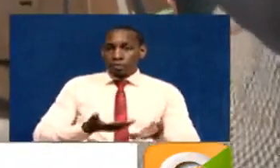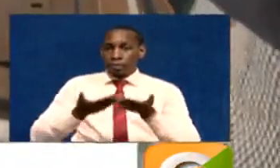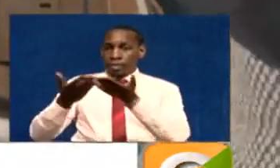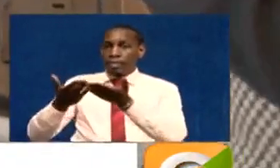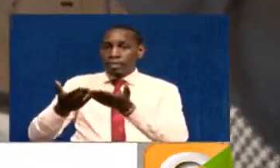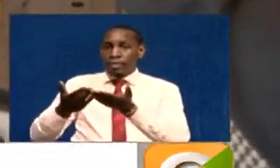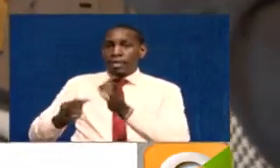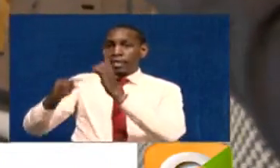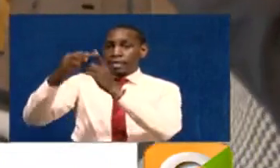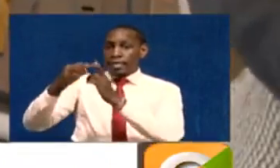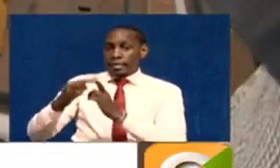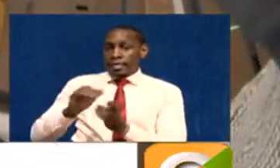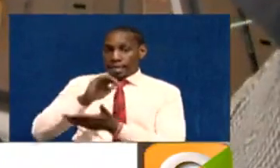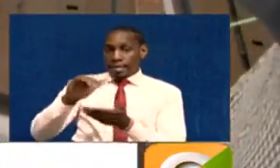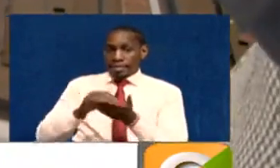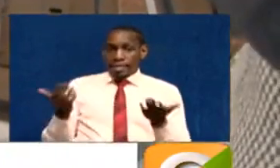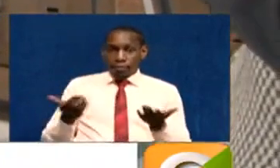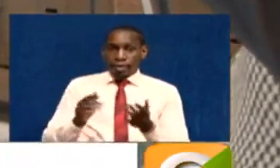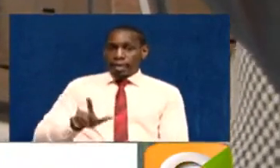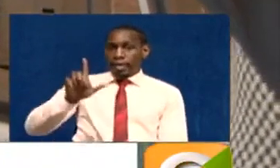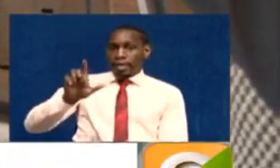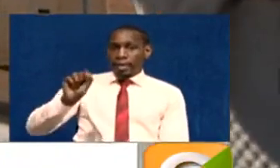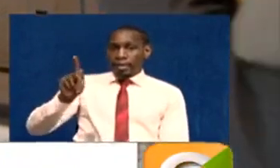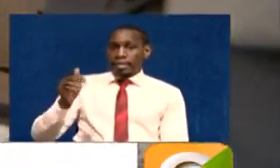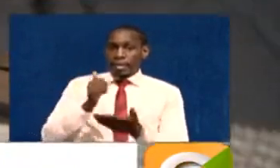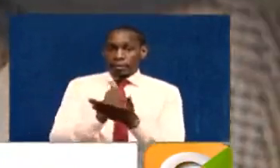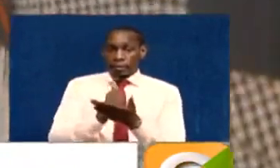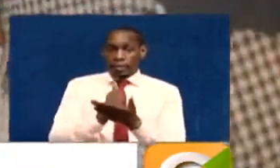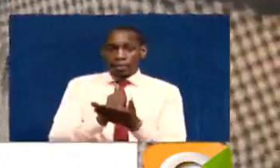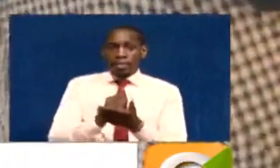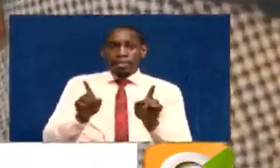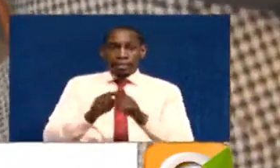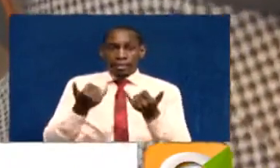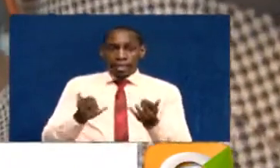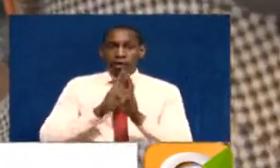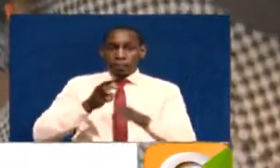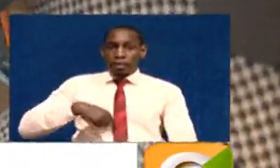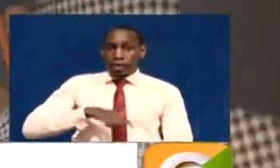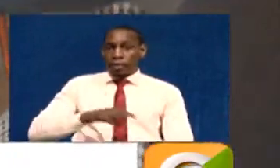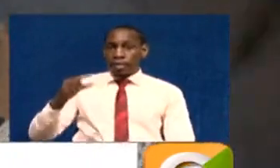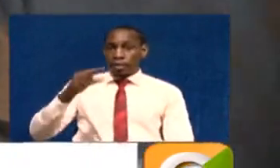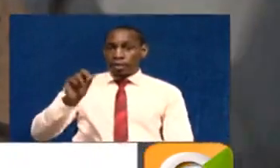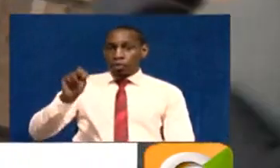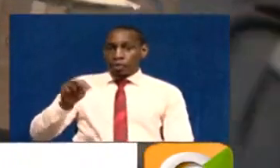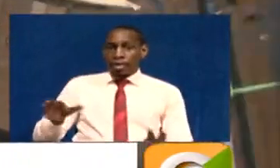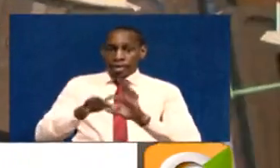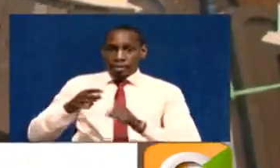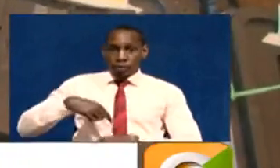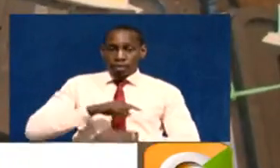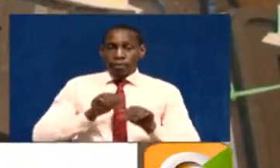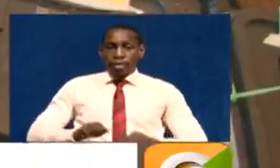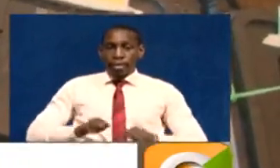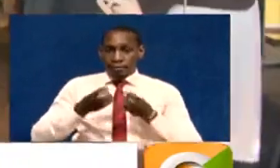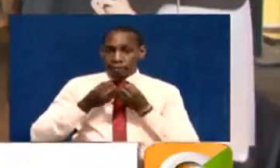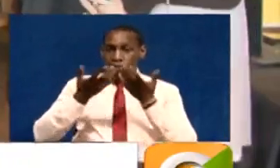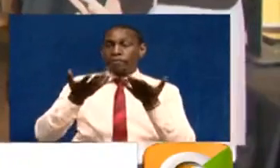the main tallying center at the LSK offices. And that is where our Chimtai Goin joins us from with